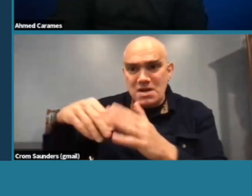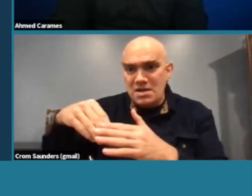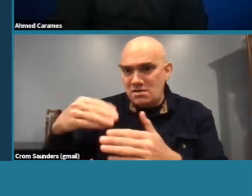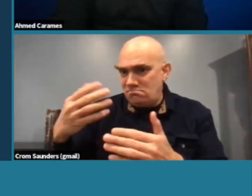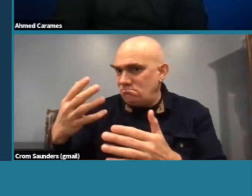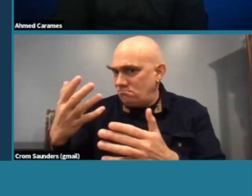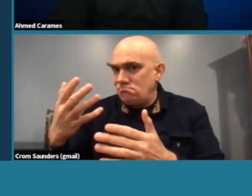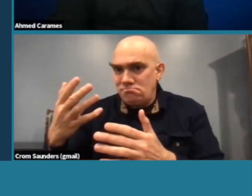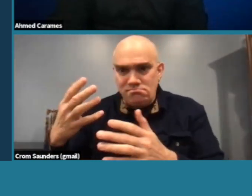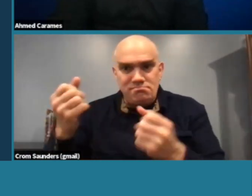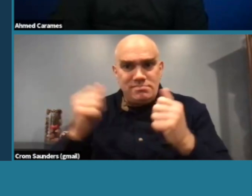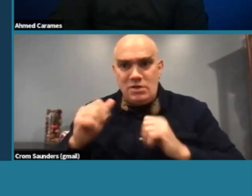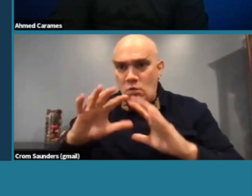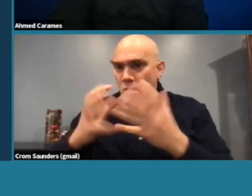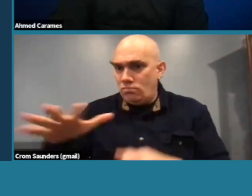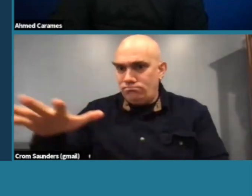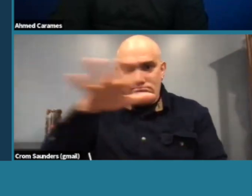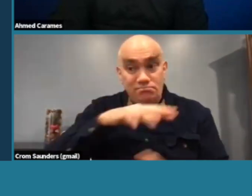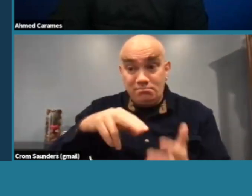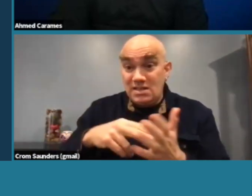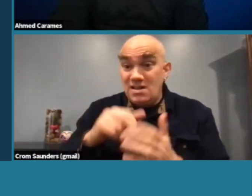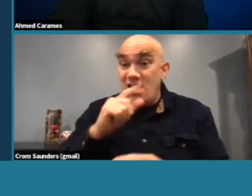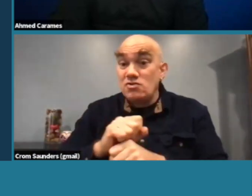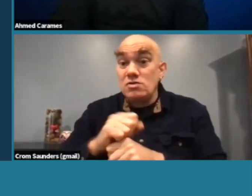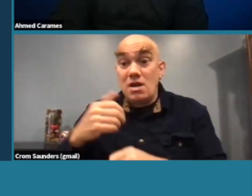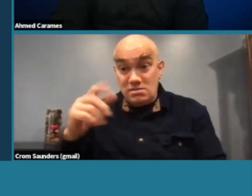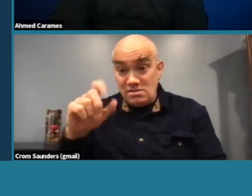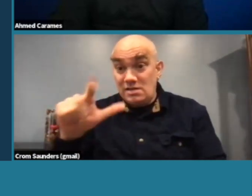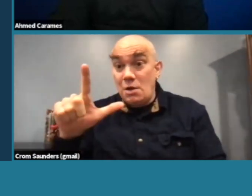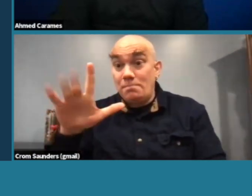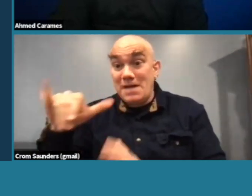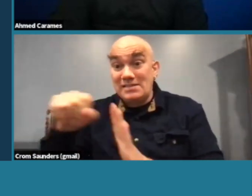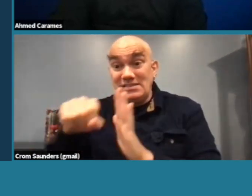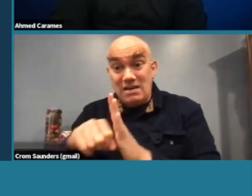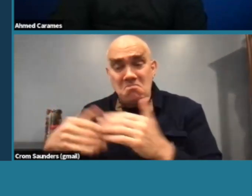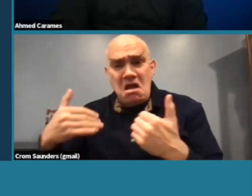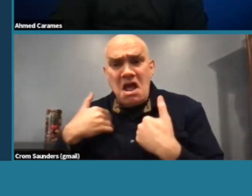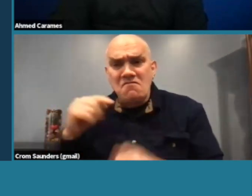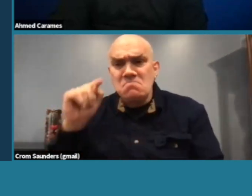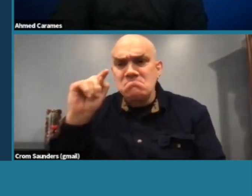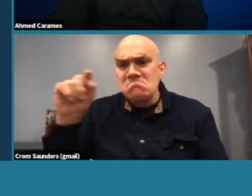to clarify that DASLs are in high demand in the theater world.